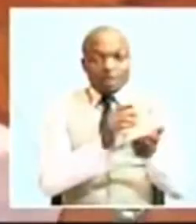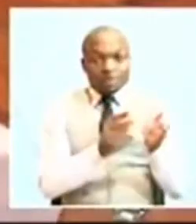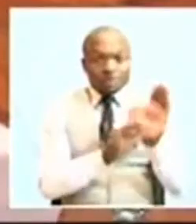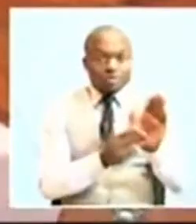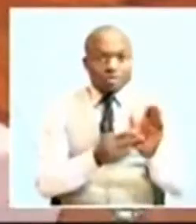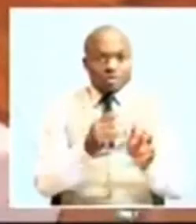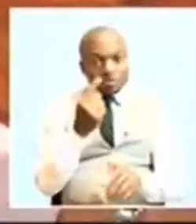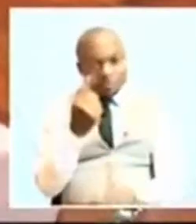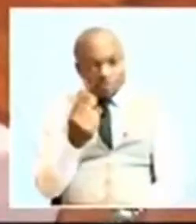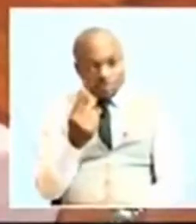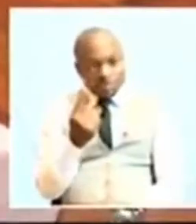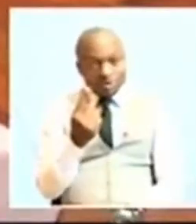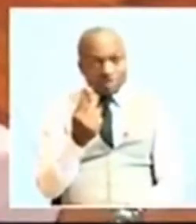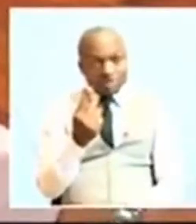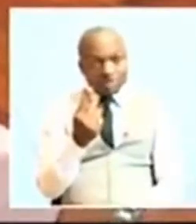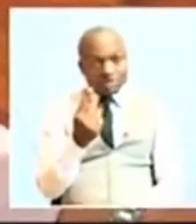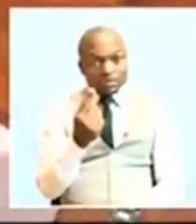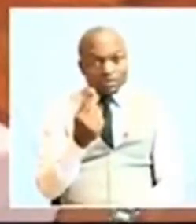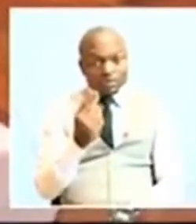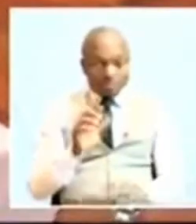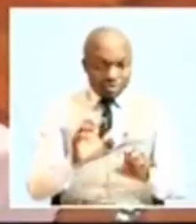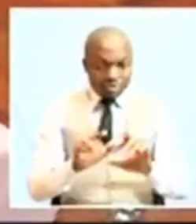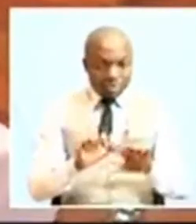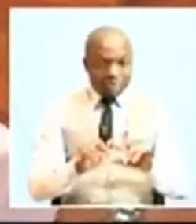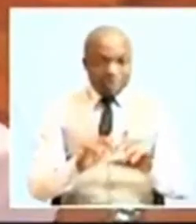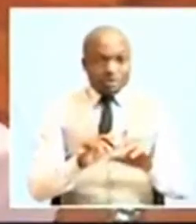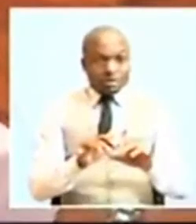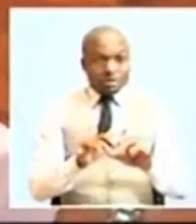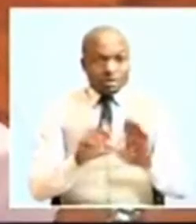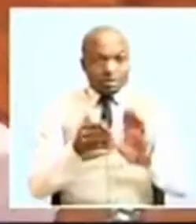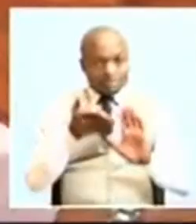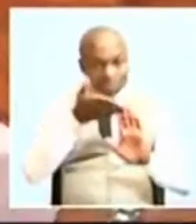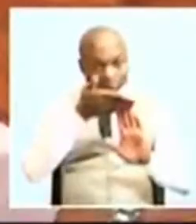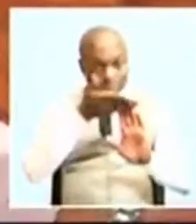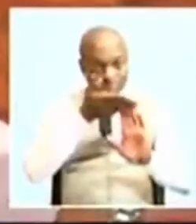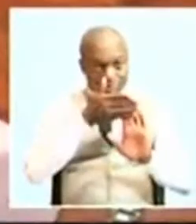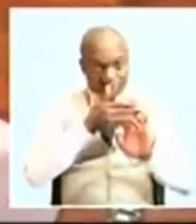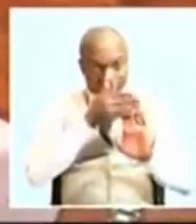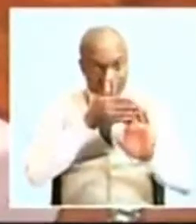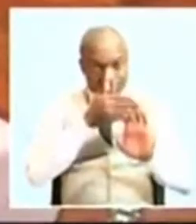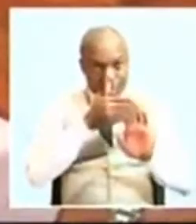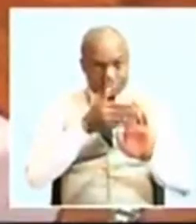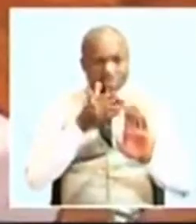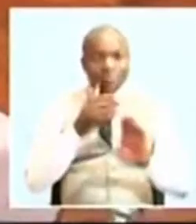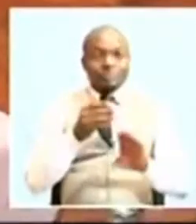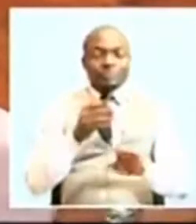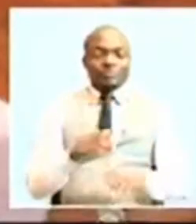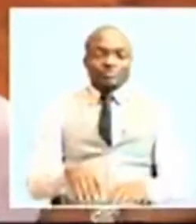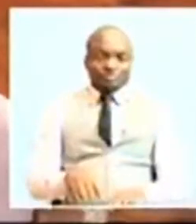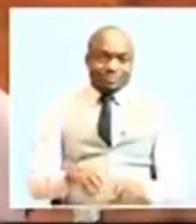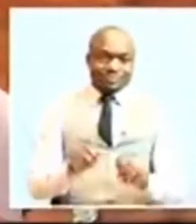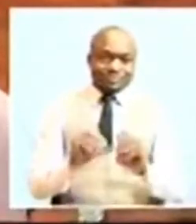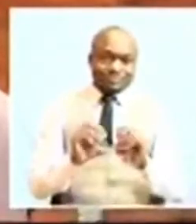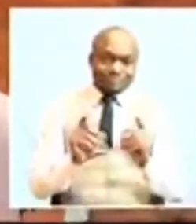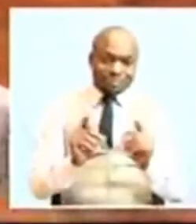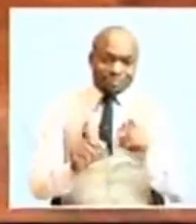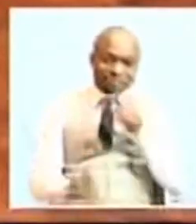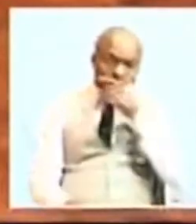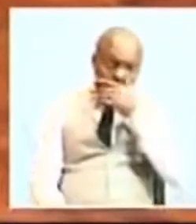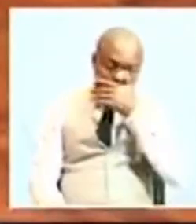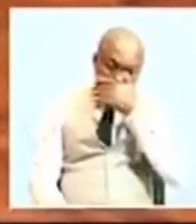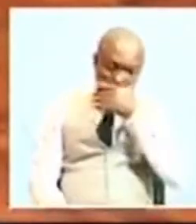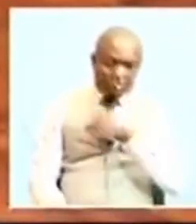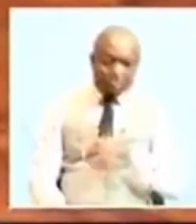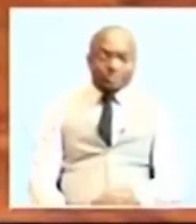1. We took the initiative to type on top. Okay. Yes. Fantastic. Before each appendix starts. Okay.